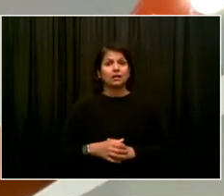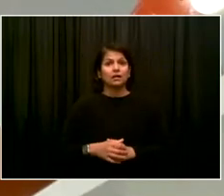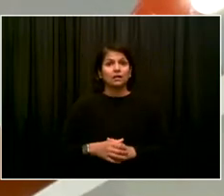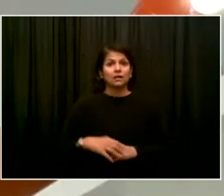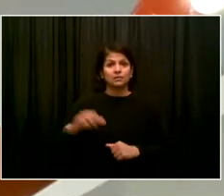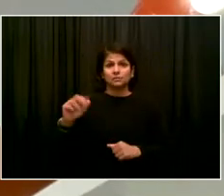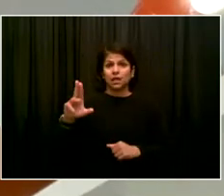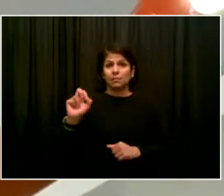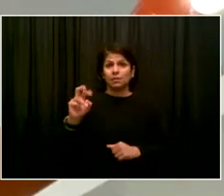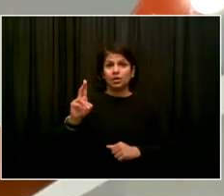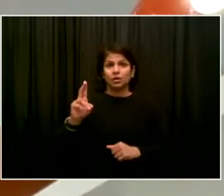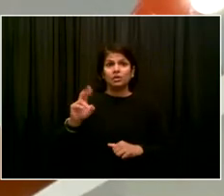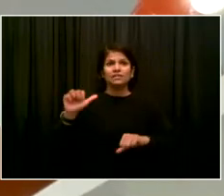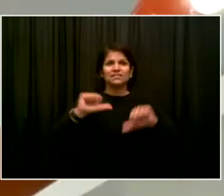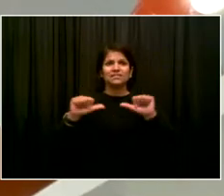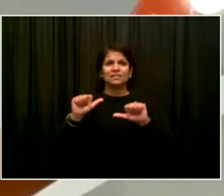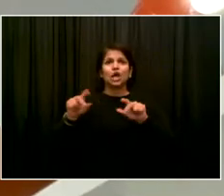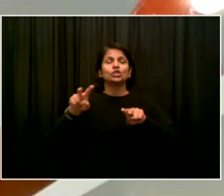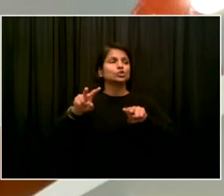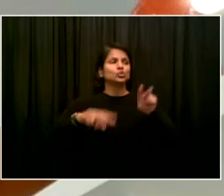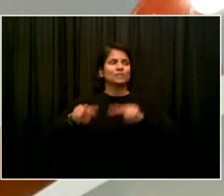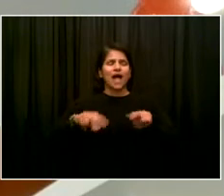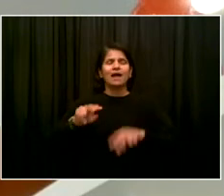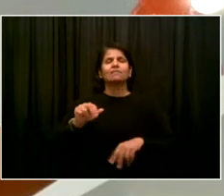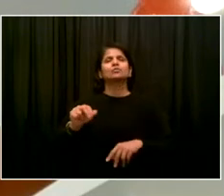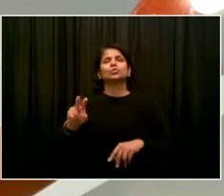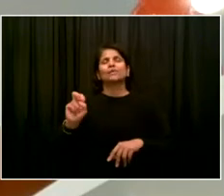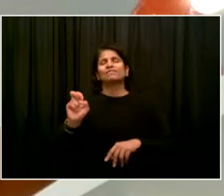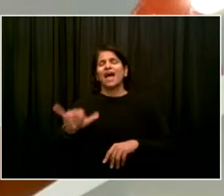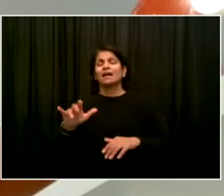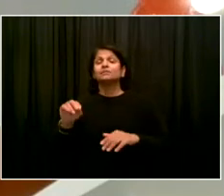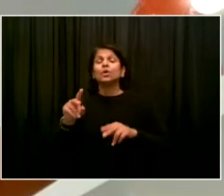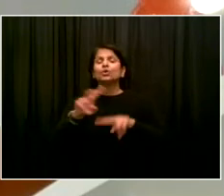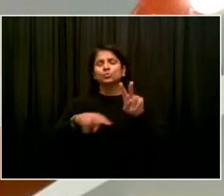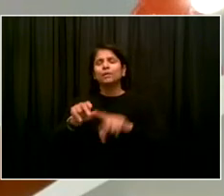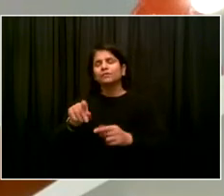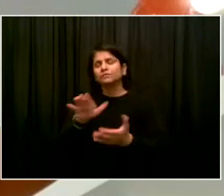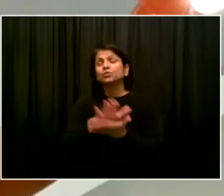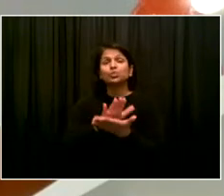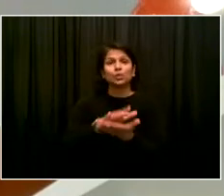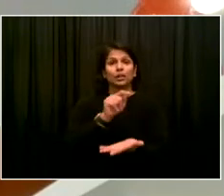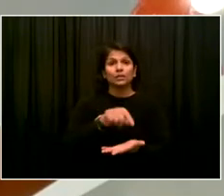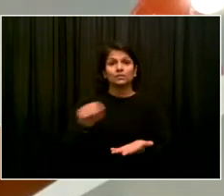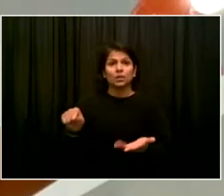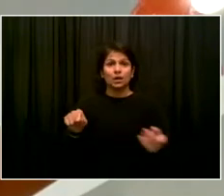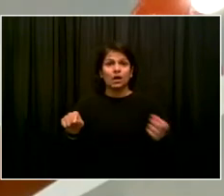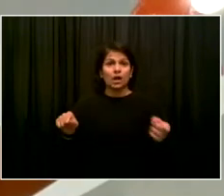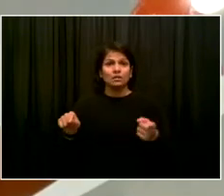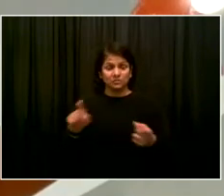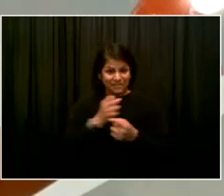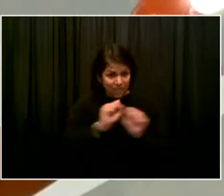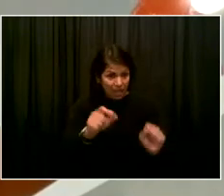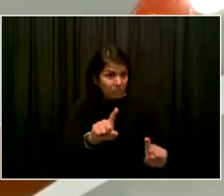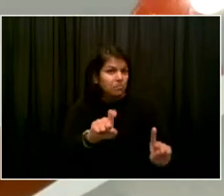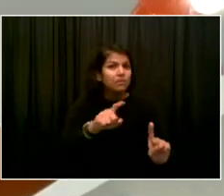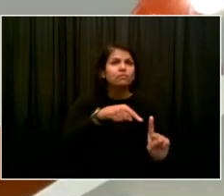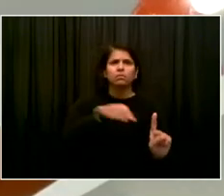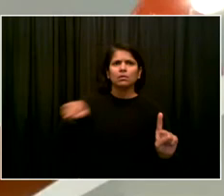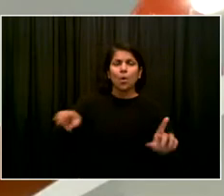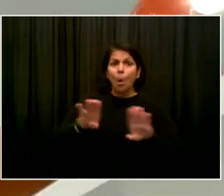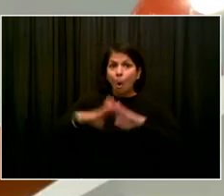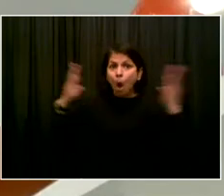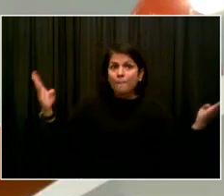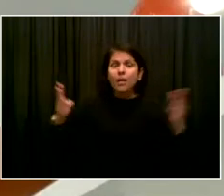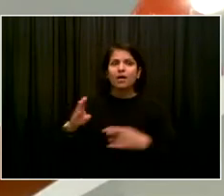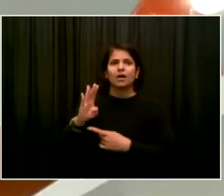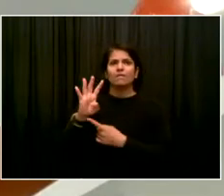that our schools are one of the safest places to be and actually are safer than being in our communities. We're opening up 40 new testing sites across New York City